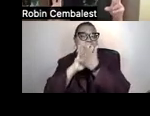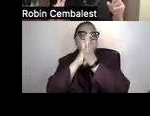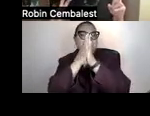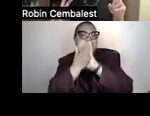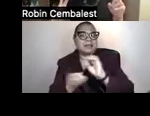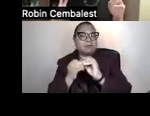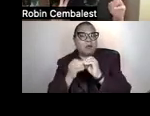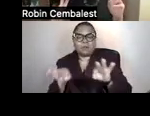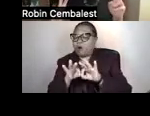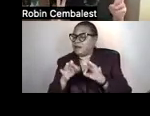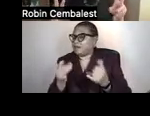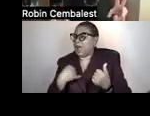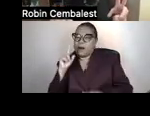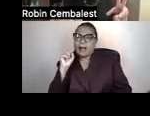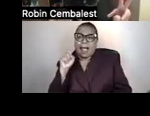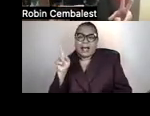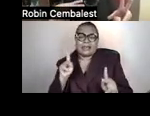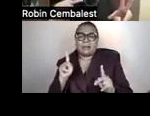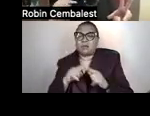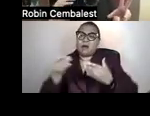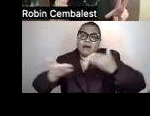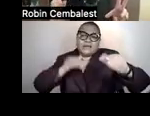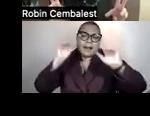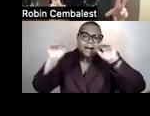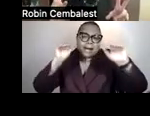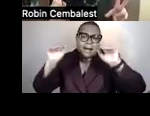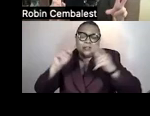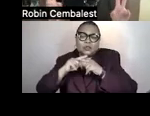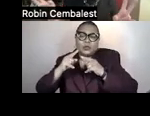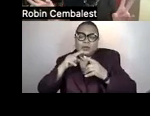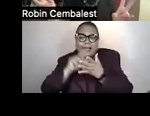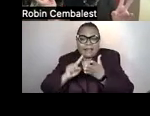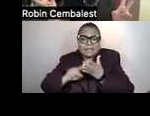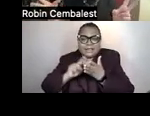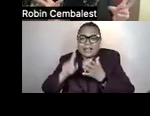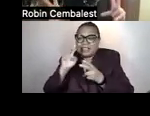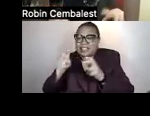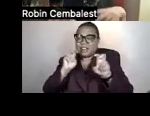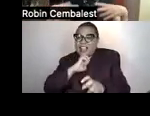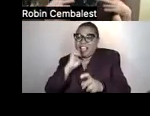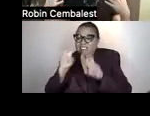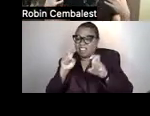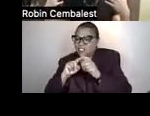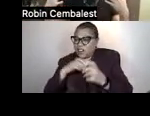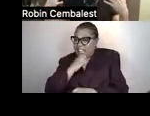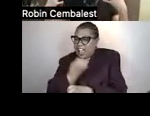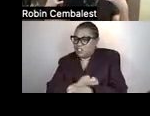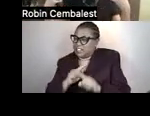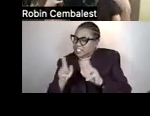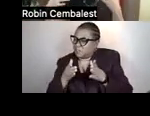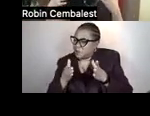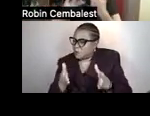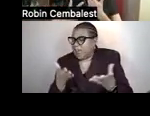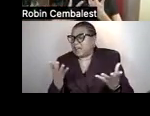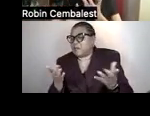important because now we're asking people or inviting people to invest their energy in a different way, which might be,